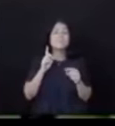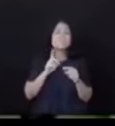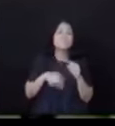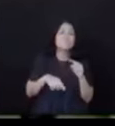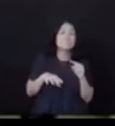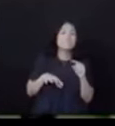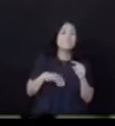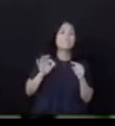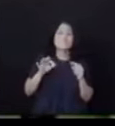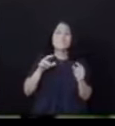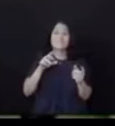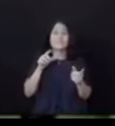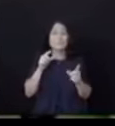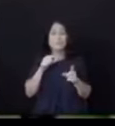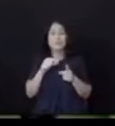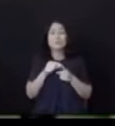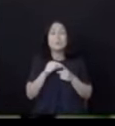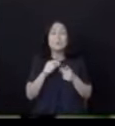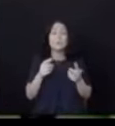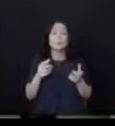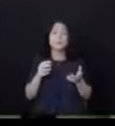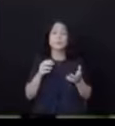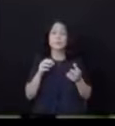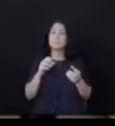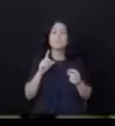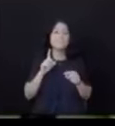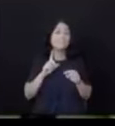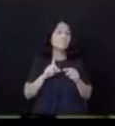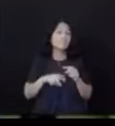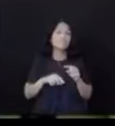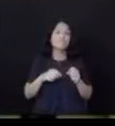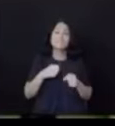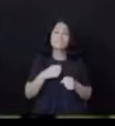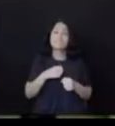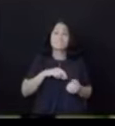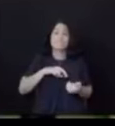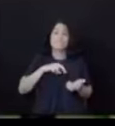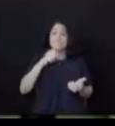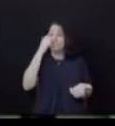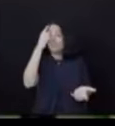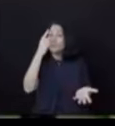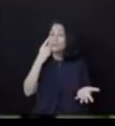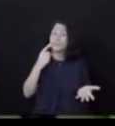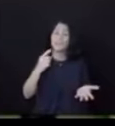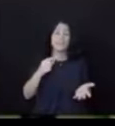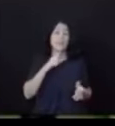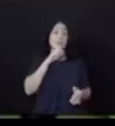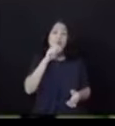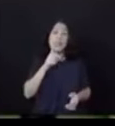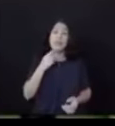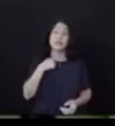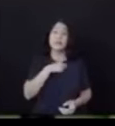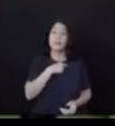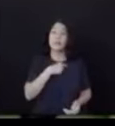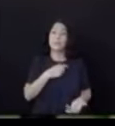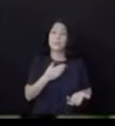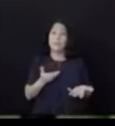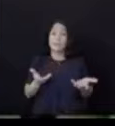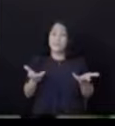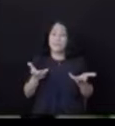couldn't can't make sense of the reality in which we find ourselves